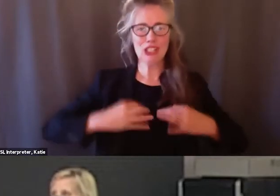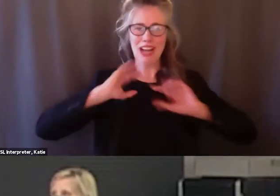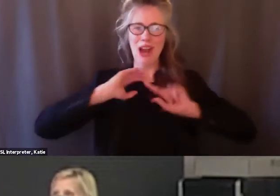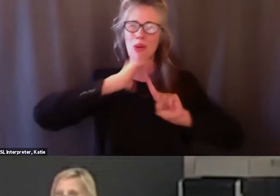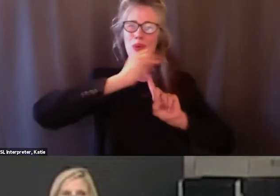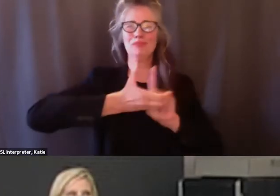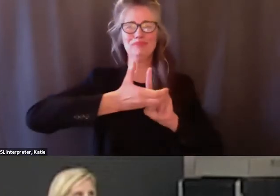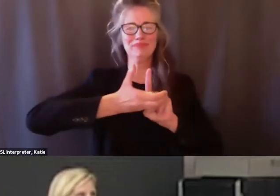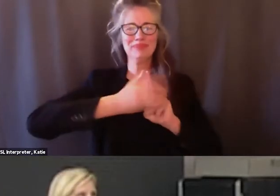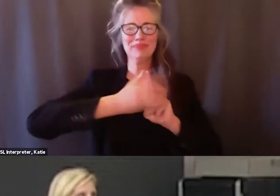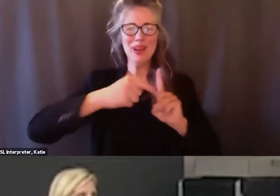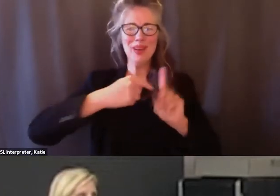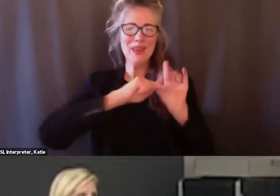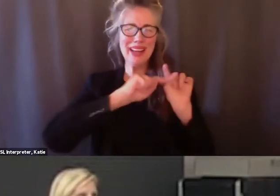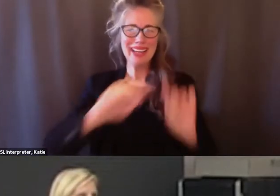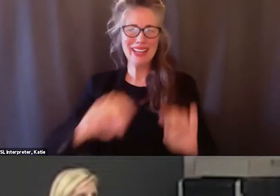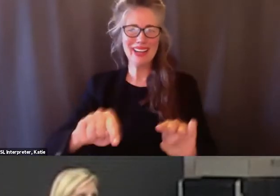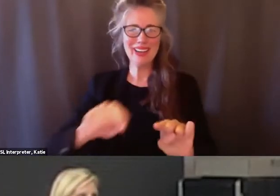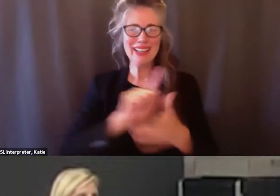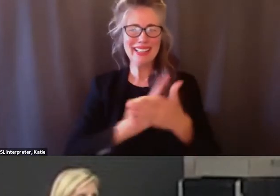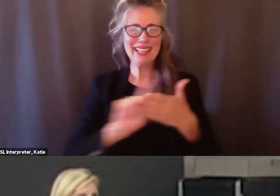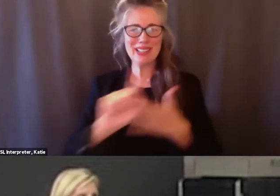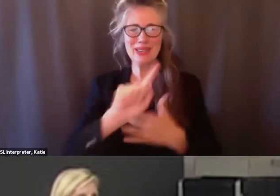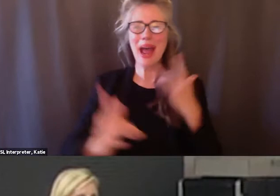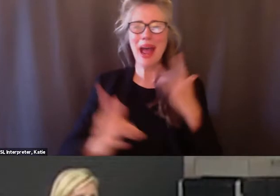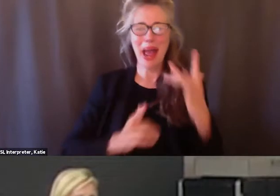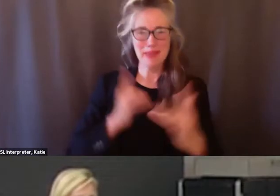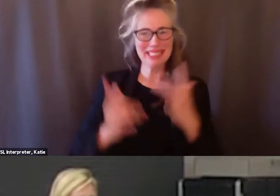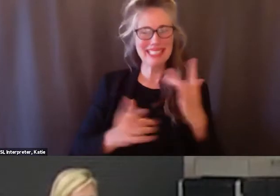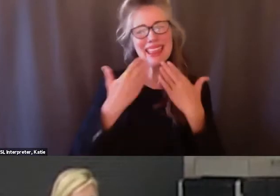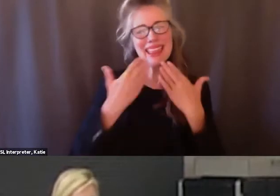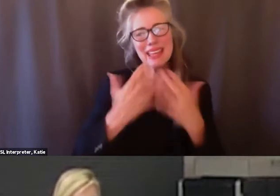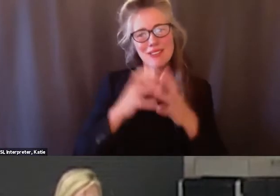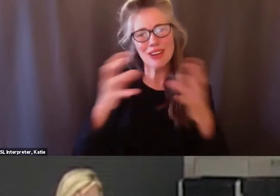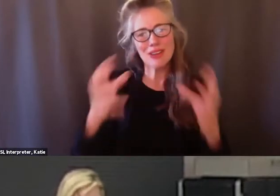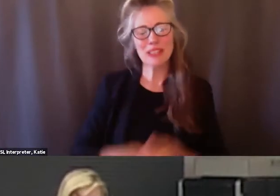week. So I'm extremely excited as well. So thank you very much.